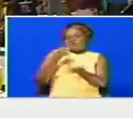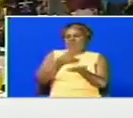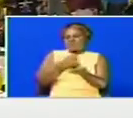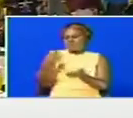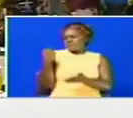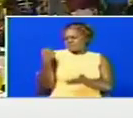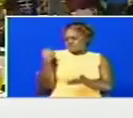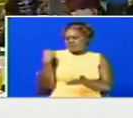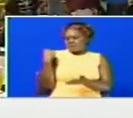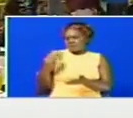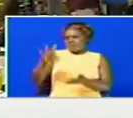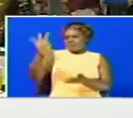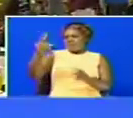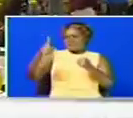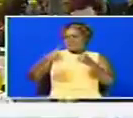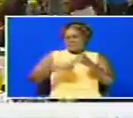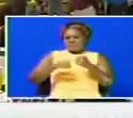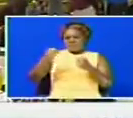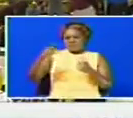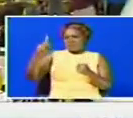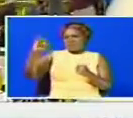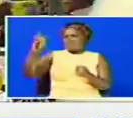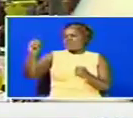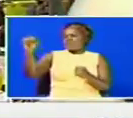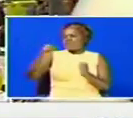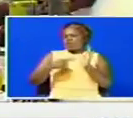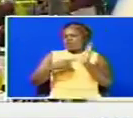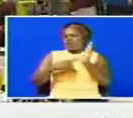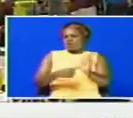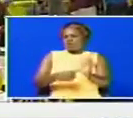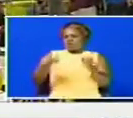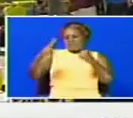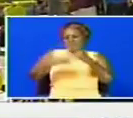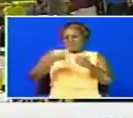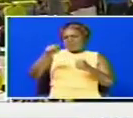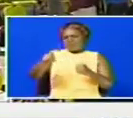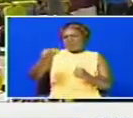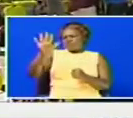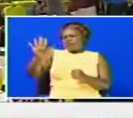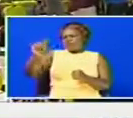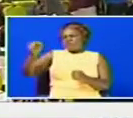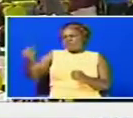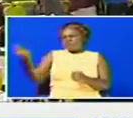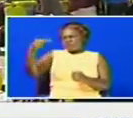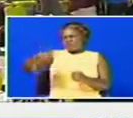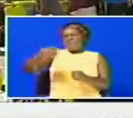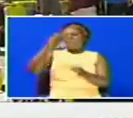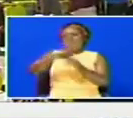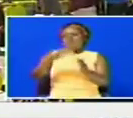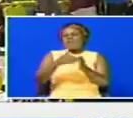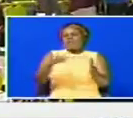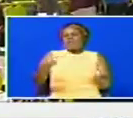of yesterday, 36,000 KEMS kits had indicated that 7.5 million registered voters turned out to vote